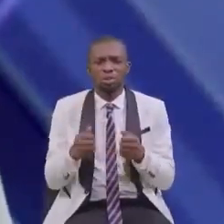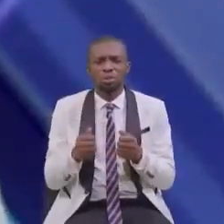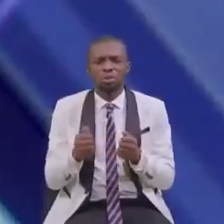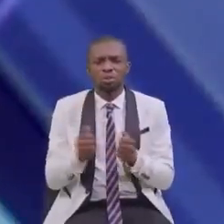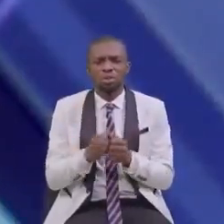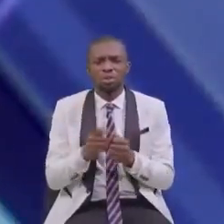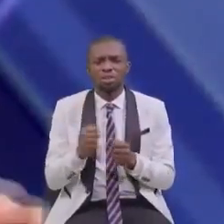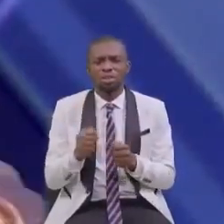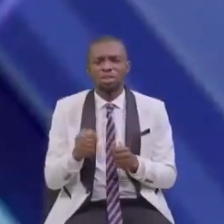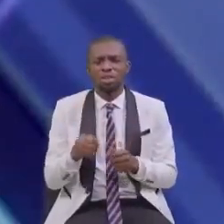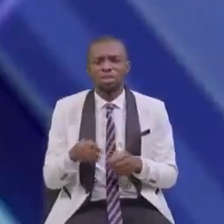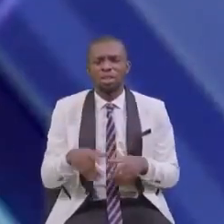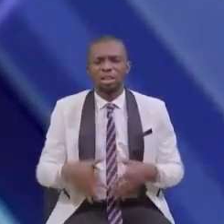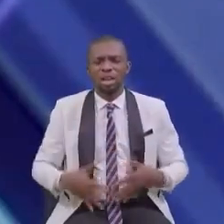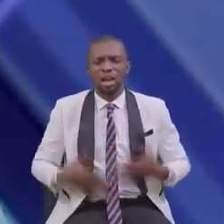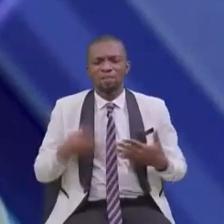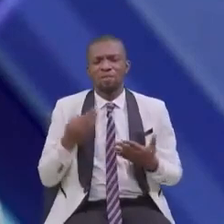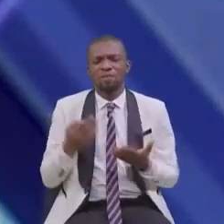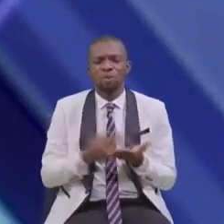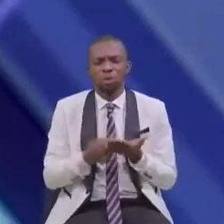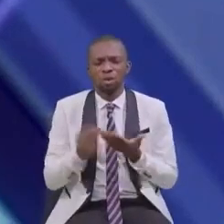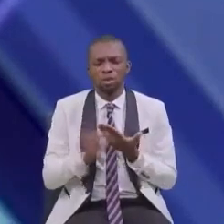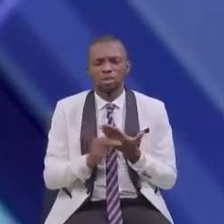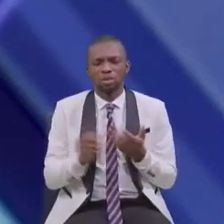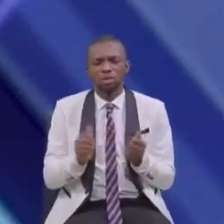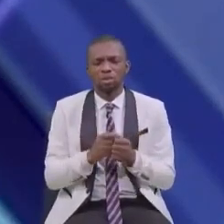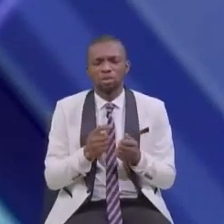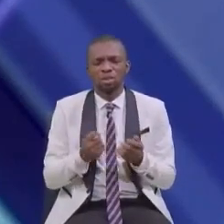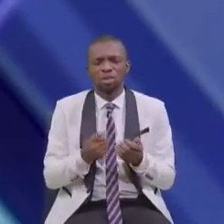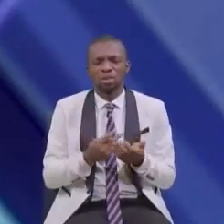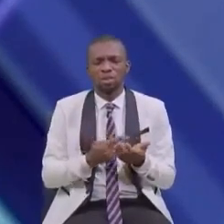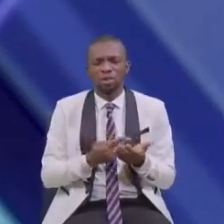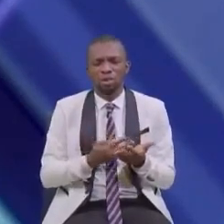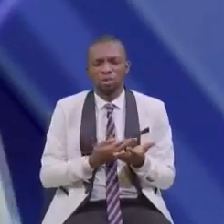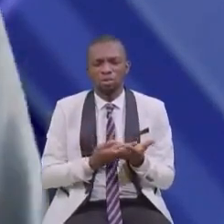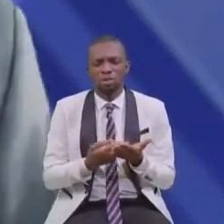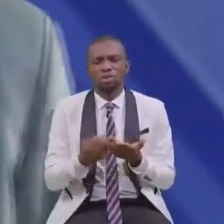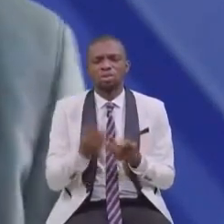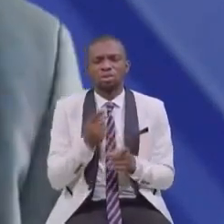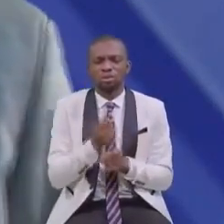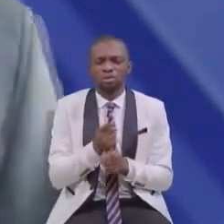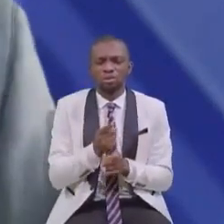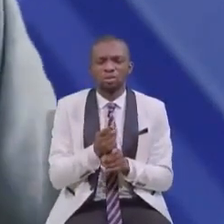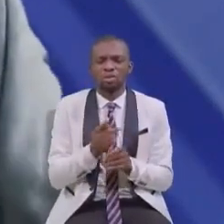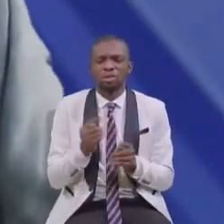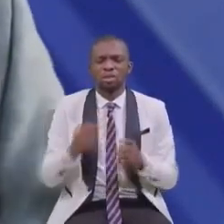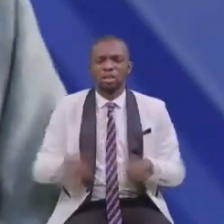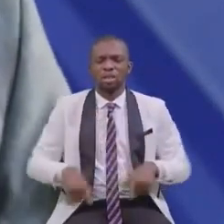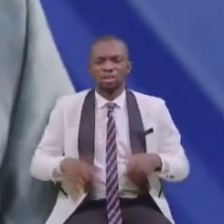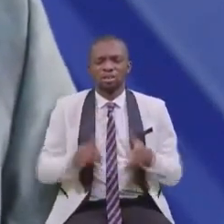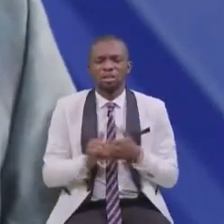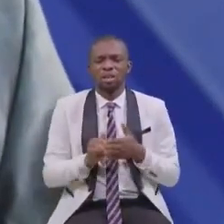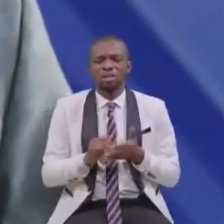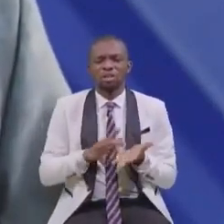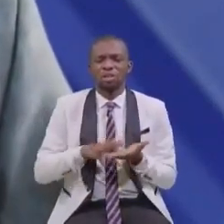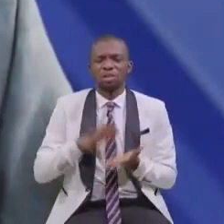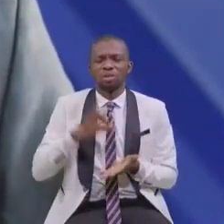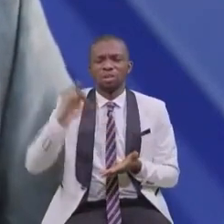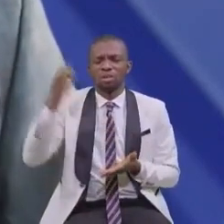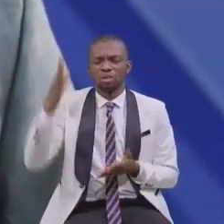of uprightness, the life that honors God, the life that glorifies Him. We watch over the thoughts of our